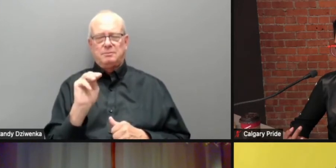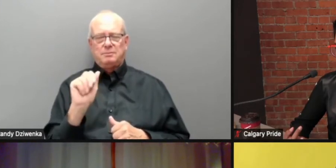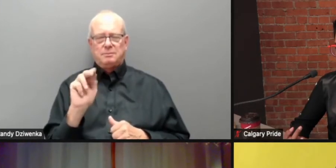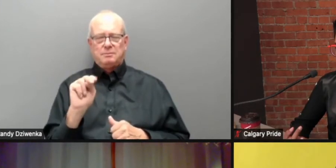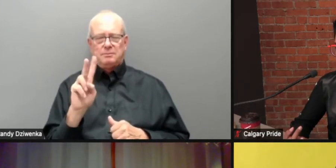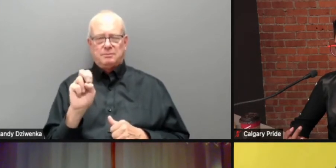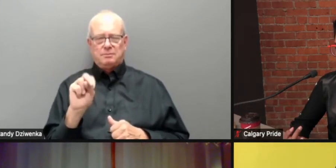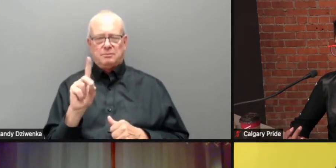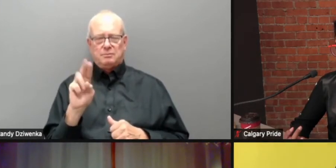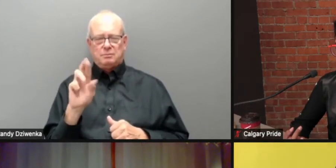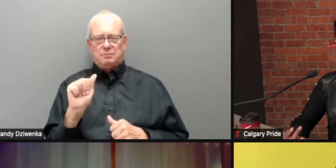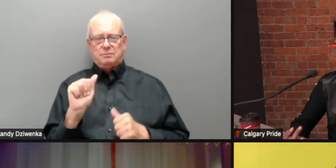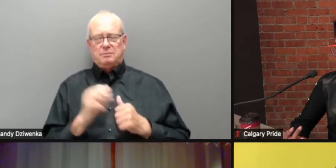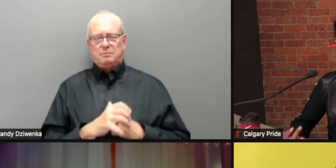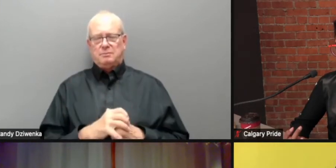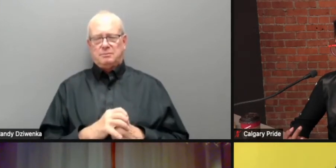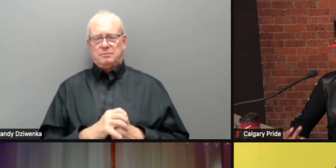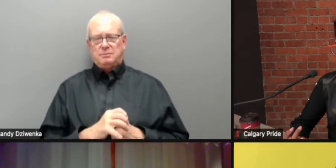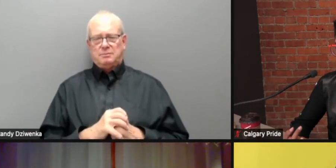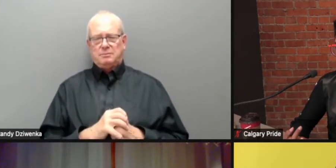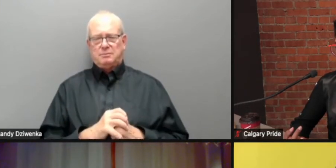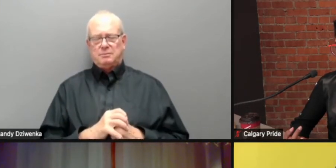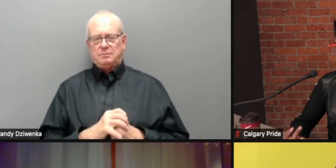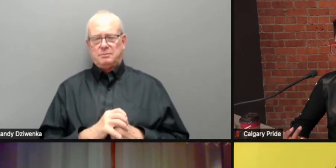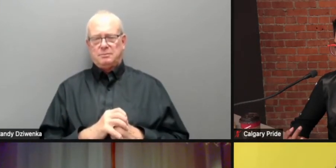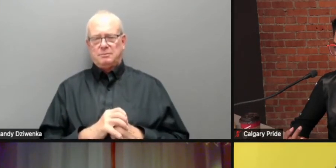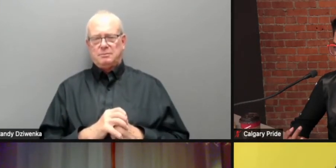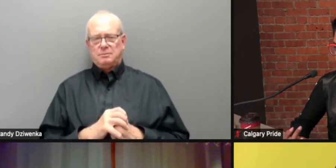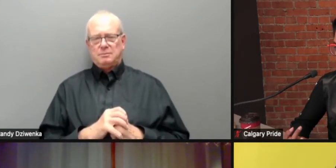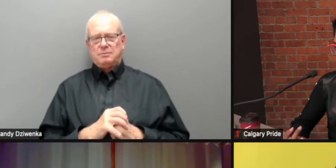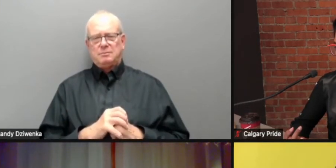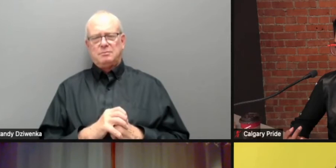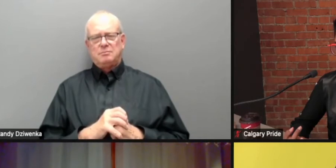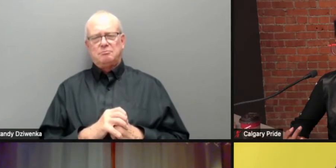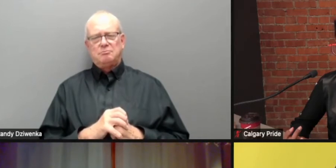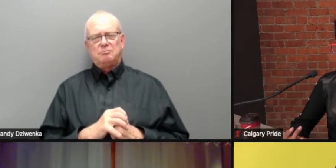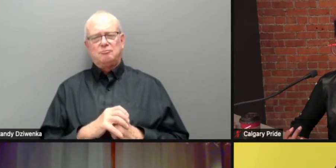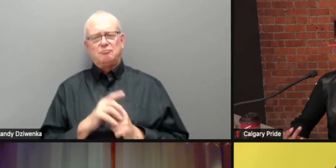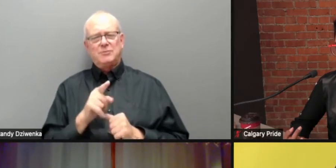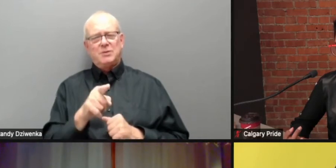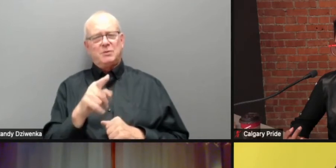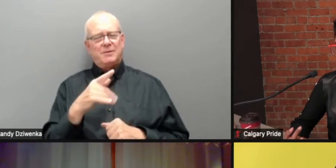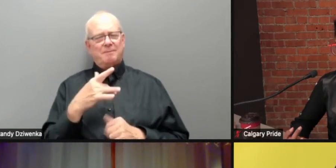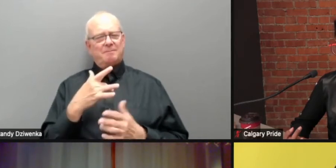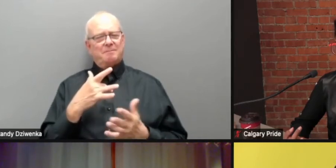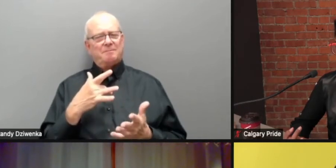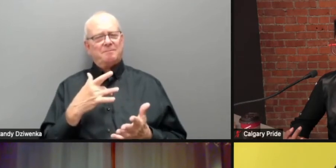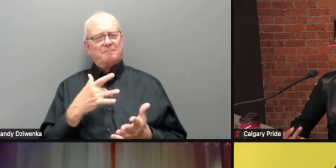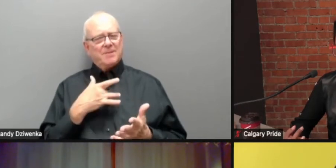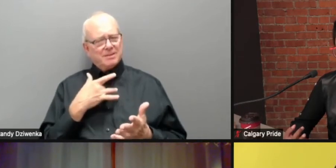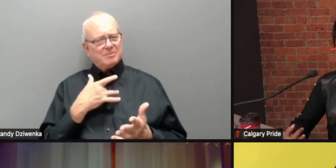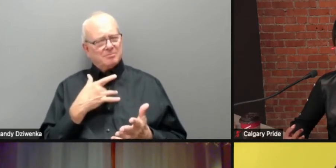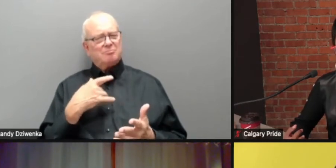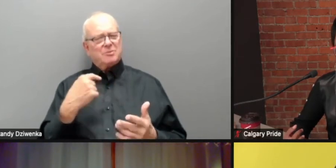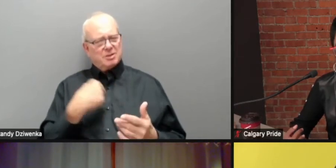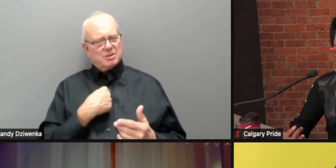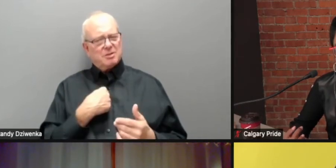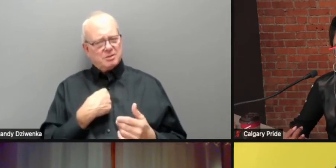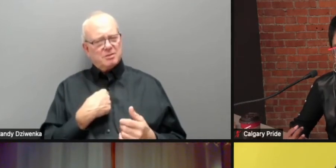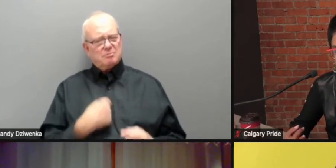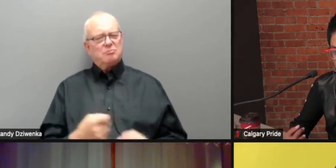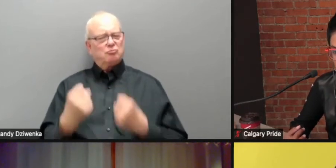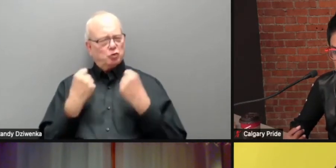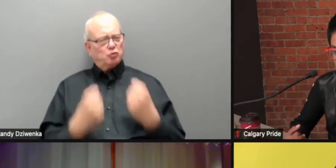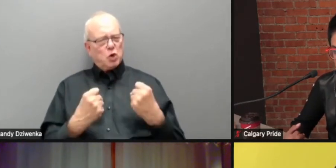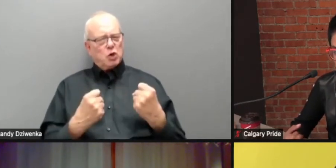your life or a turning point that made you feel strong enough to come out and say, I am ready to speak my